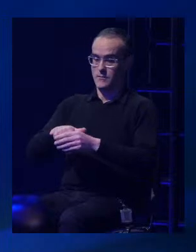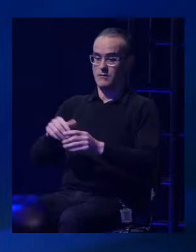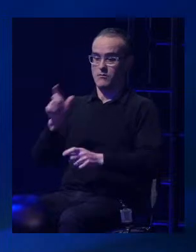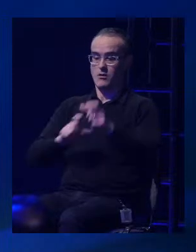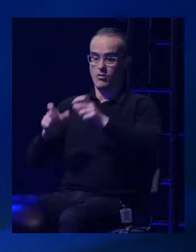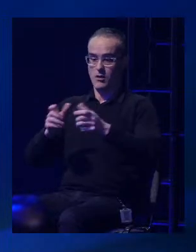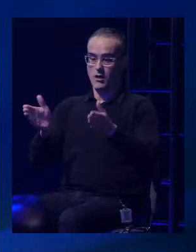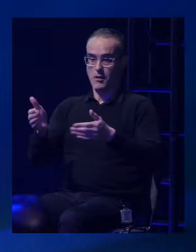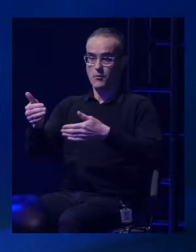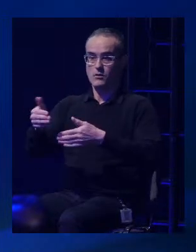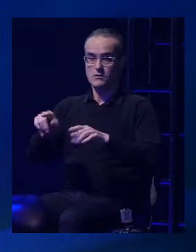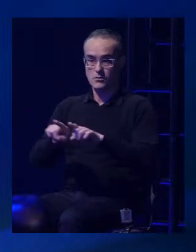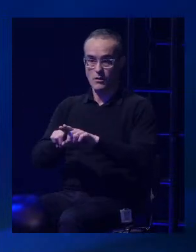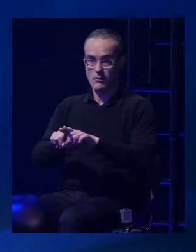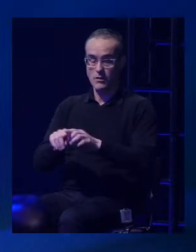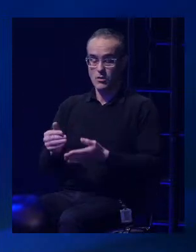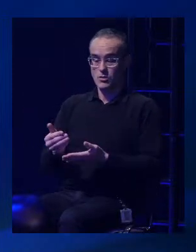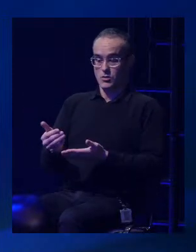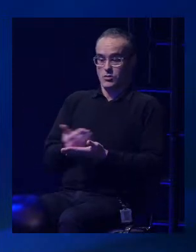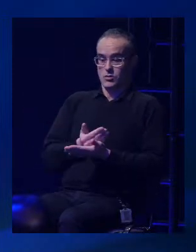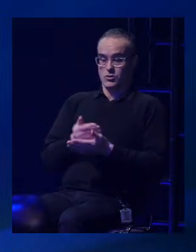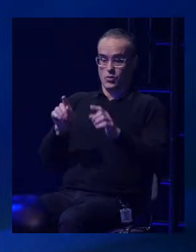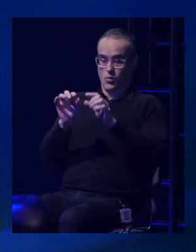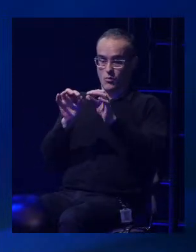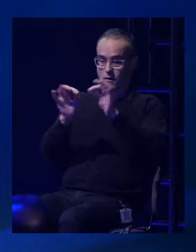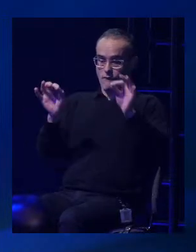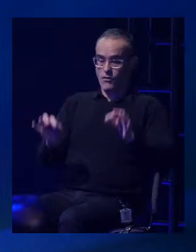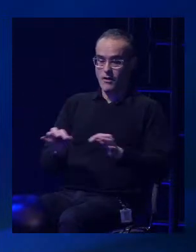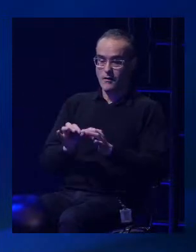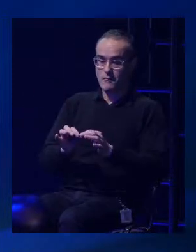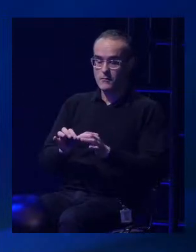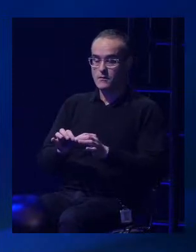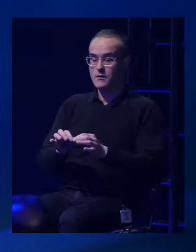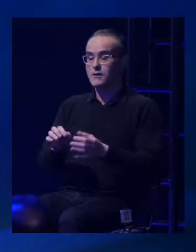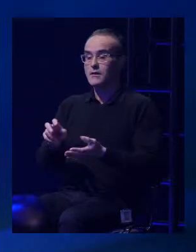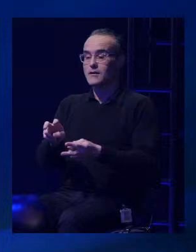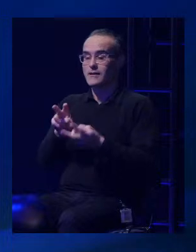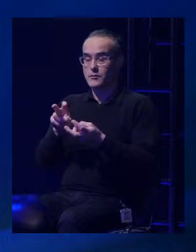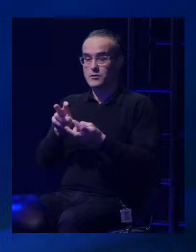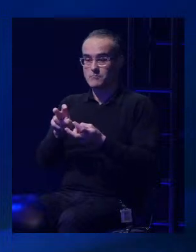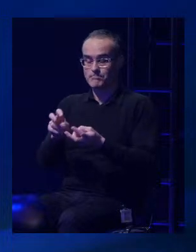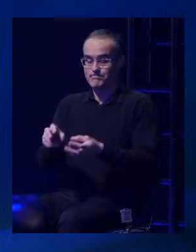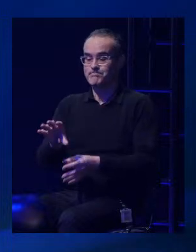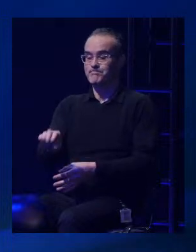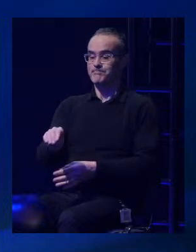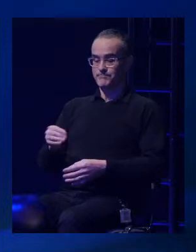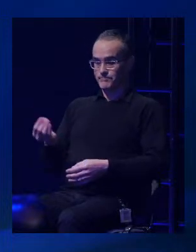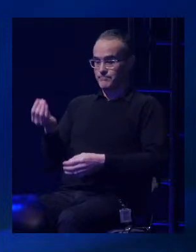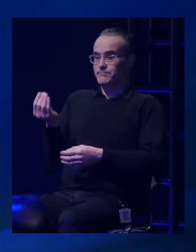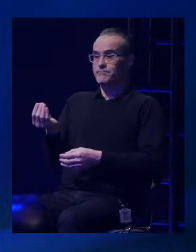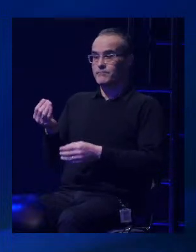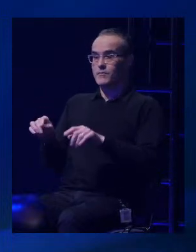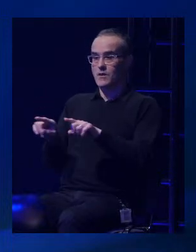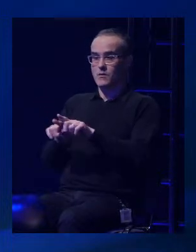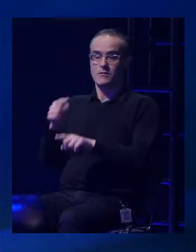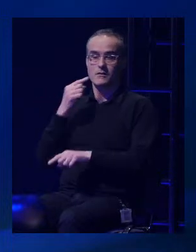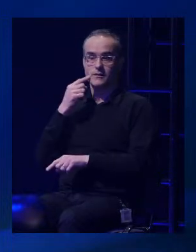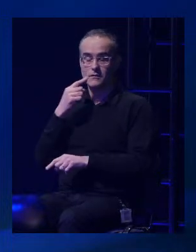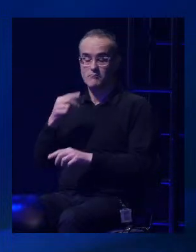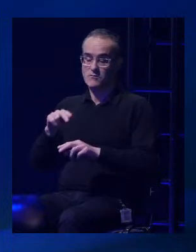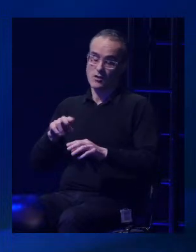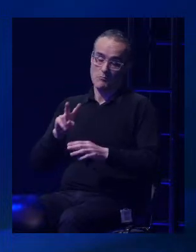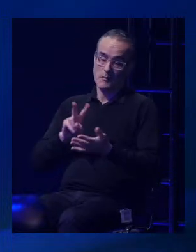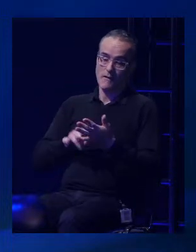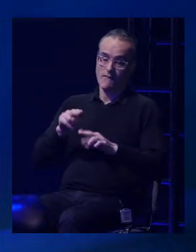itself. So you can store frames, capture them, and recall them with ease. So if you're checking a VFX plate or